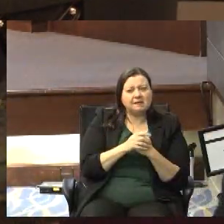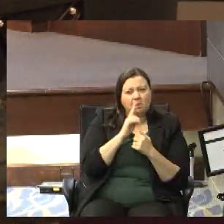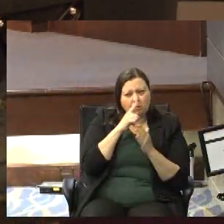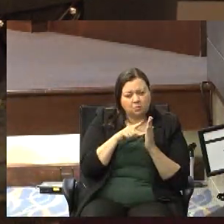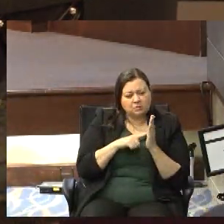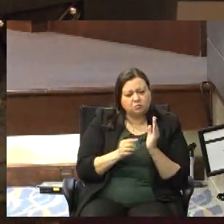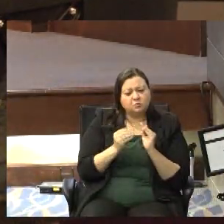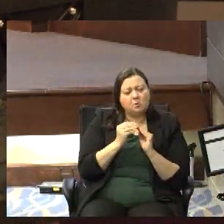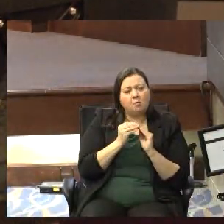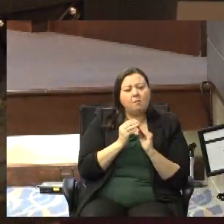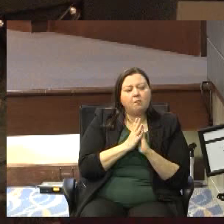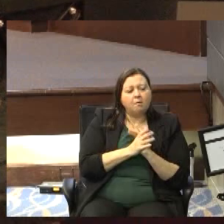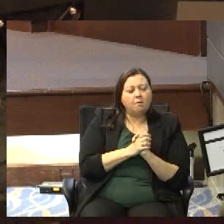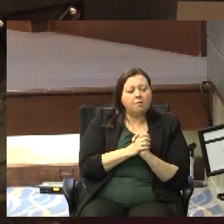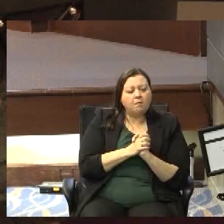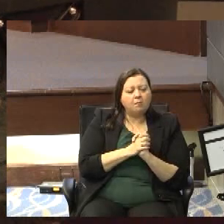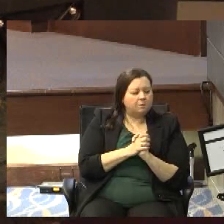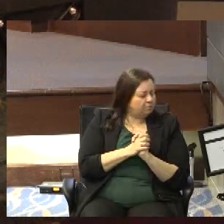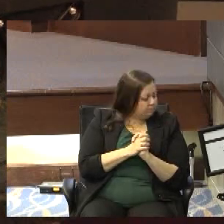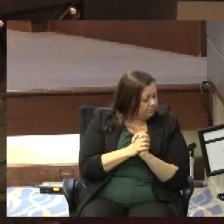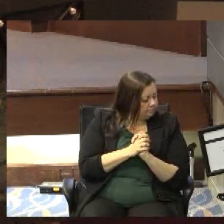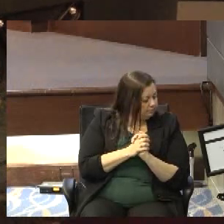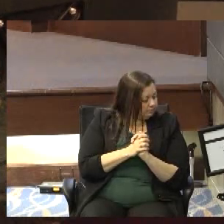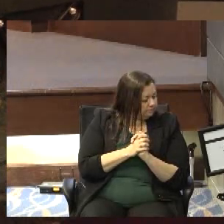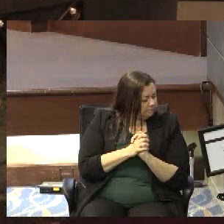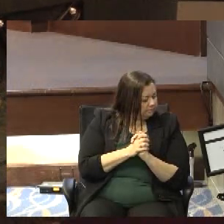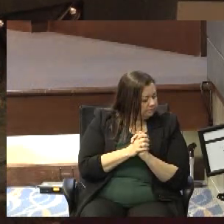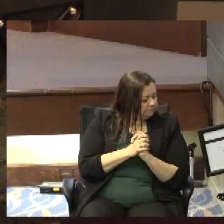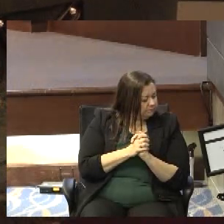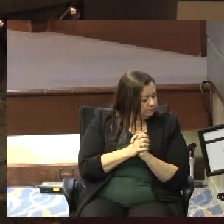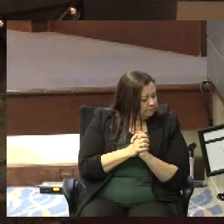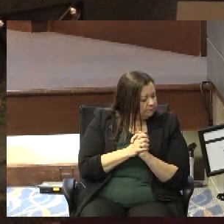that. If you have something to send to me, let me know.